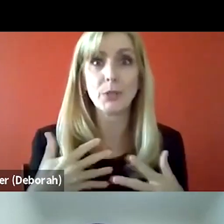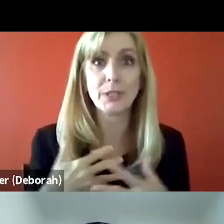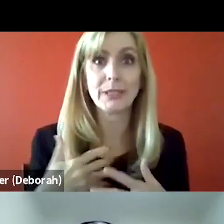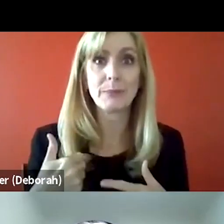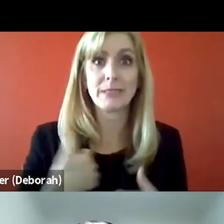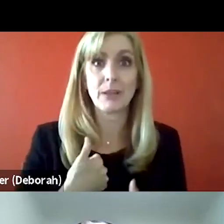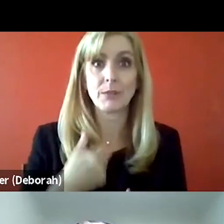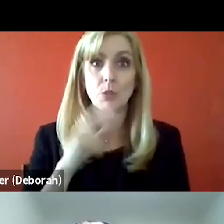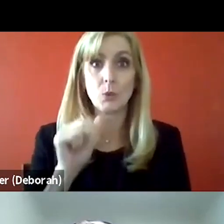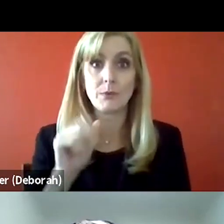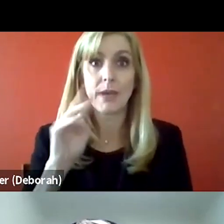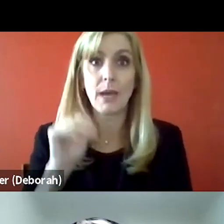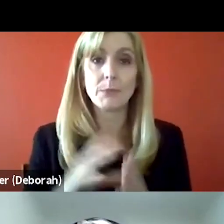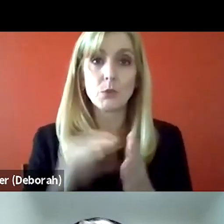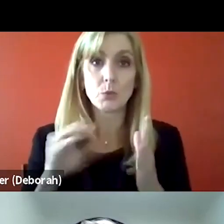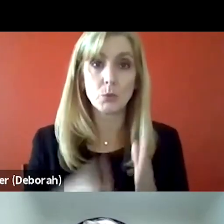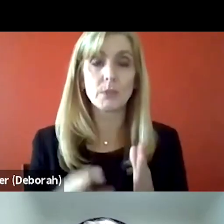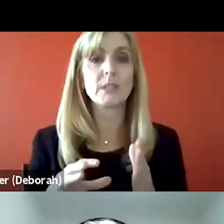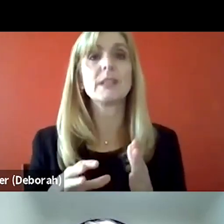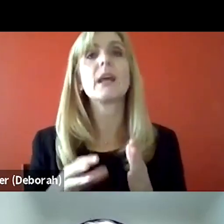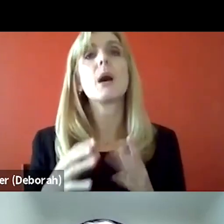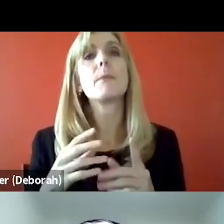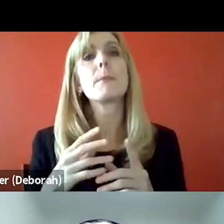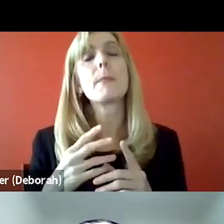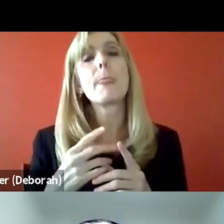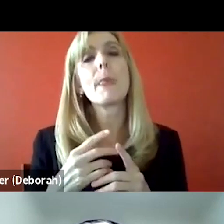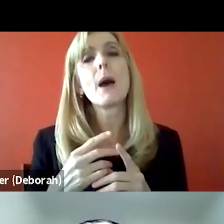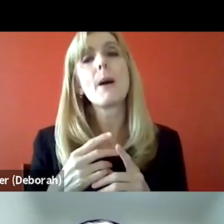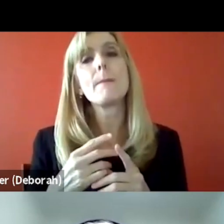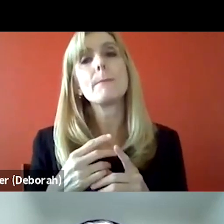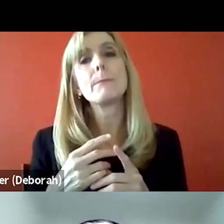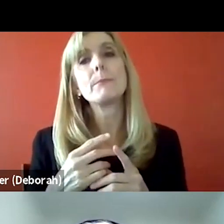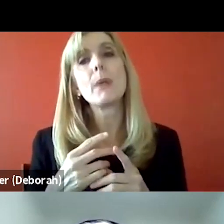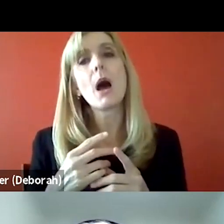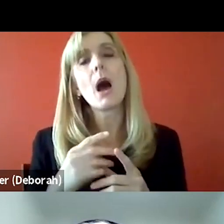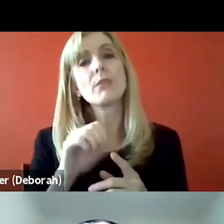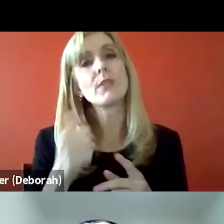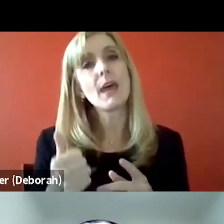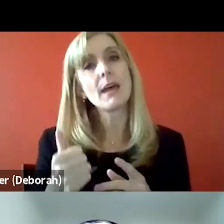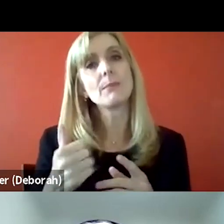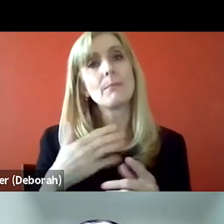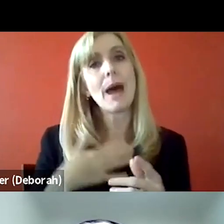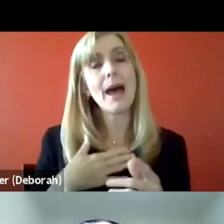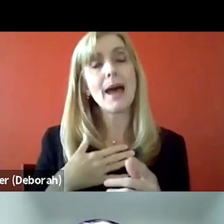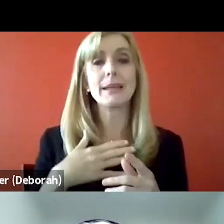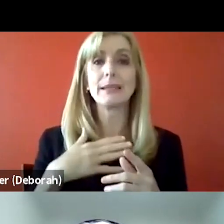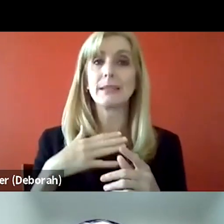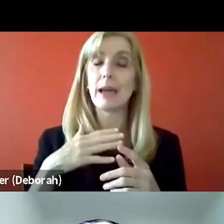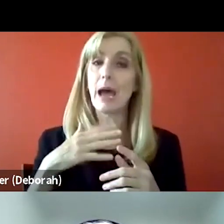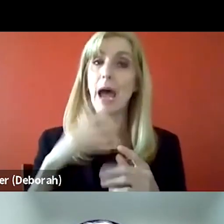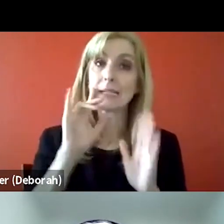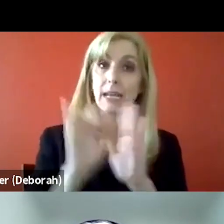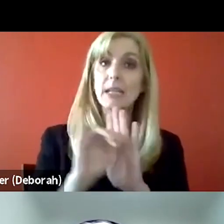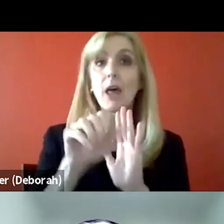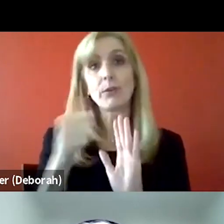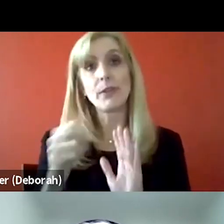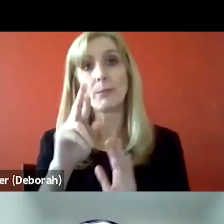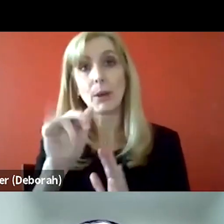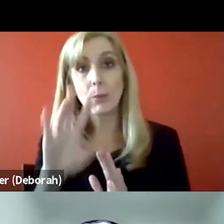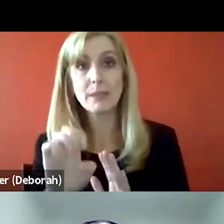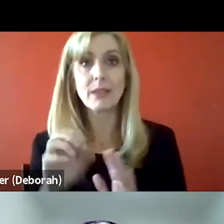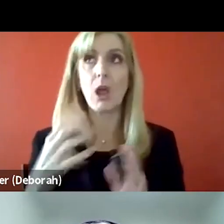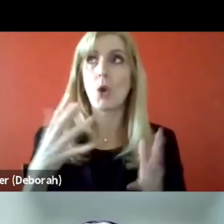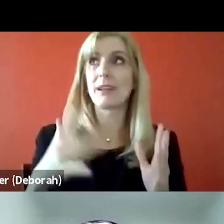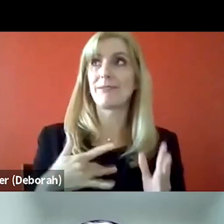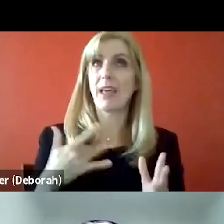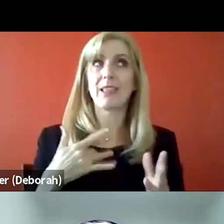student. Outside of my racial identity, my abled identity, where I already felt like an outsider